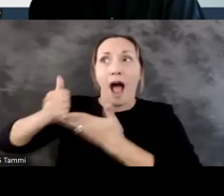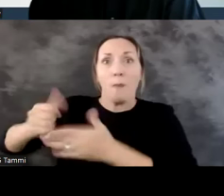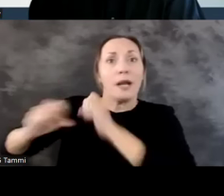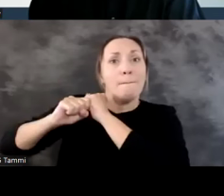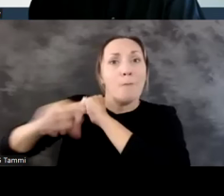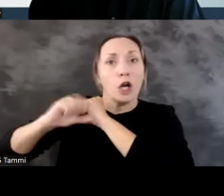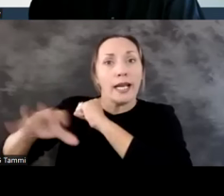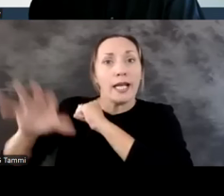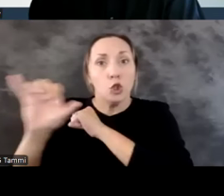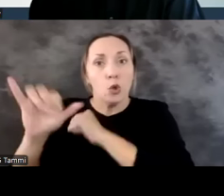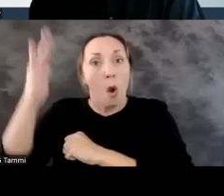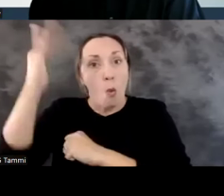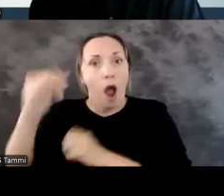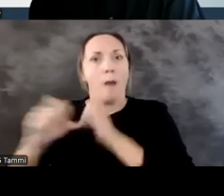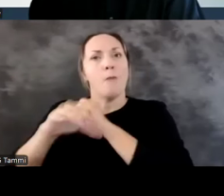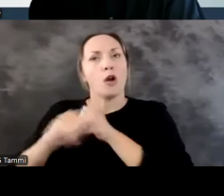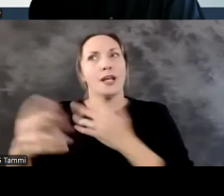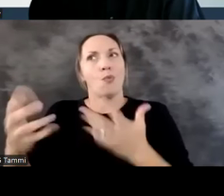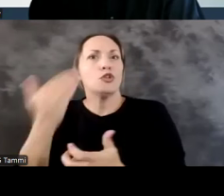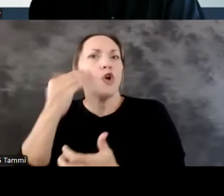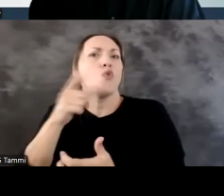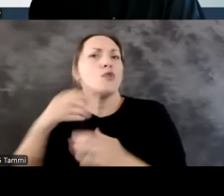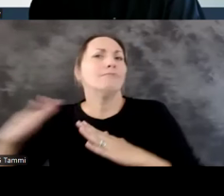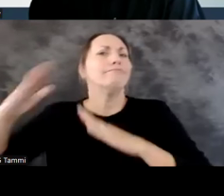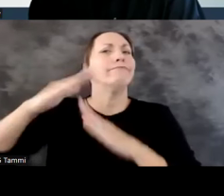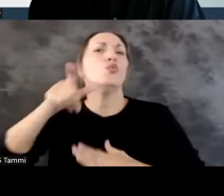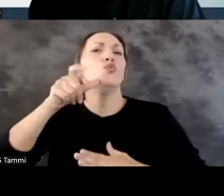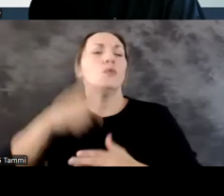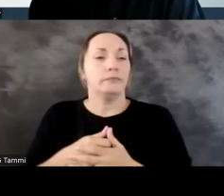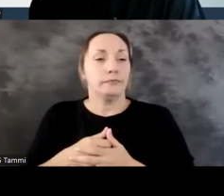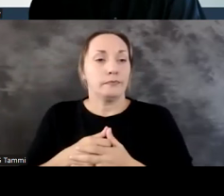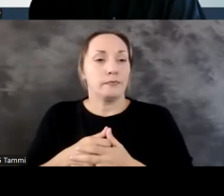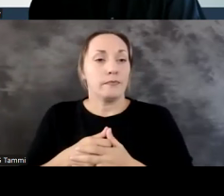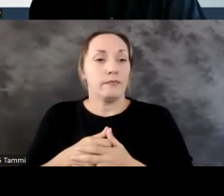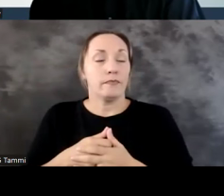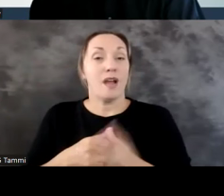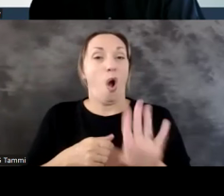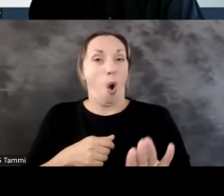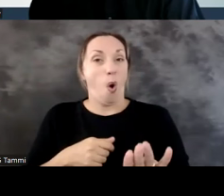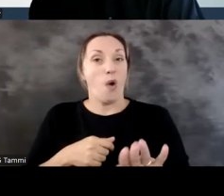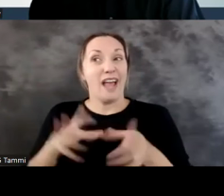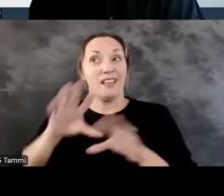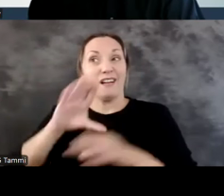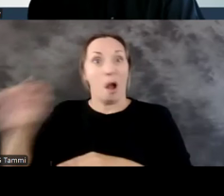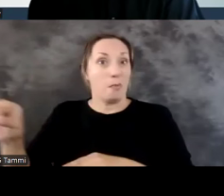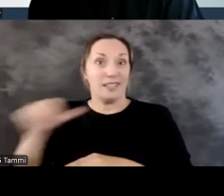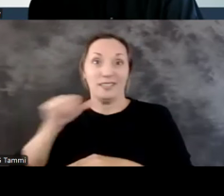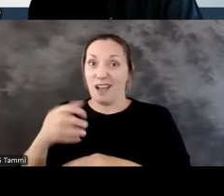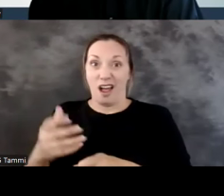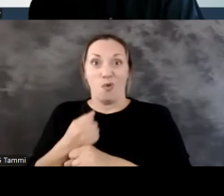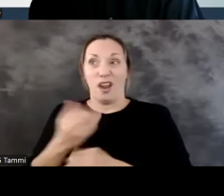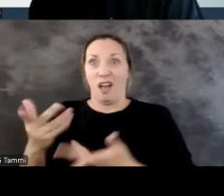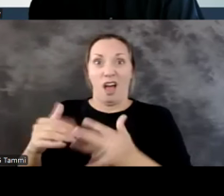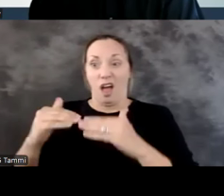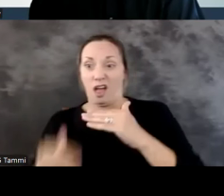After all, the market wants to know who's winning. And by the way, the losing companies, they're all scrambling, trying